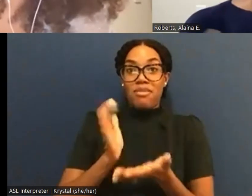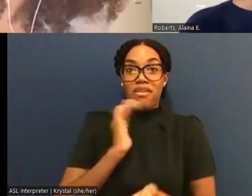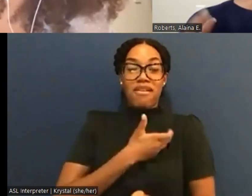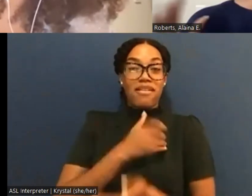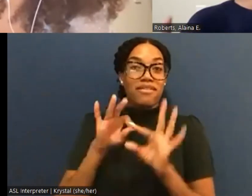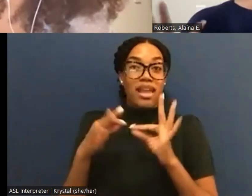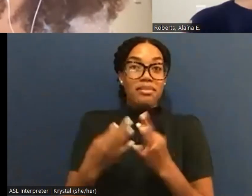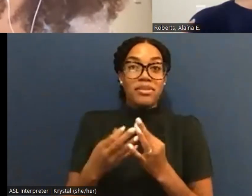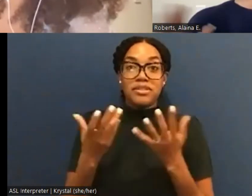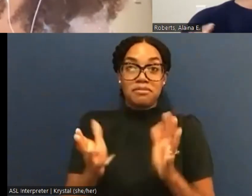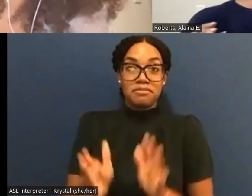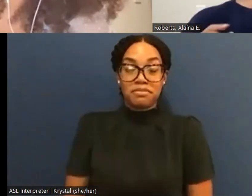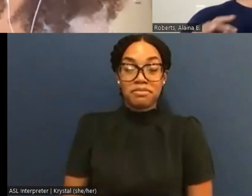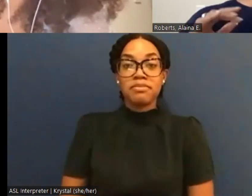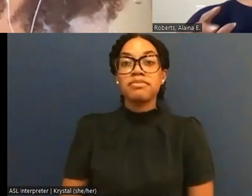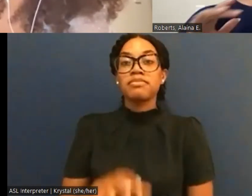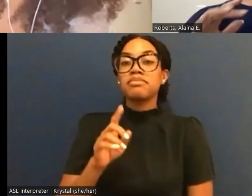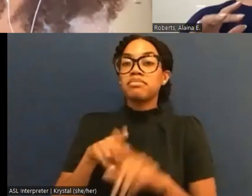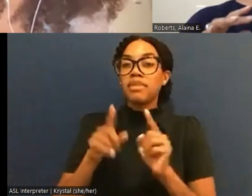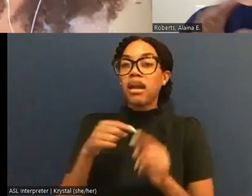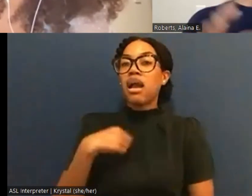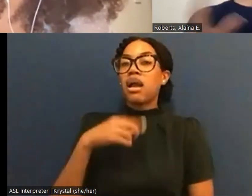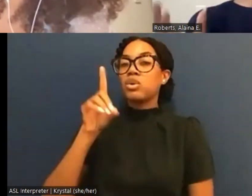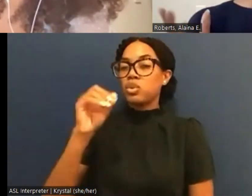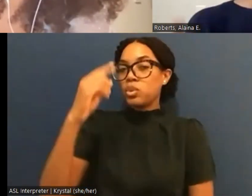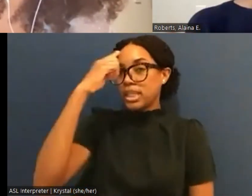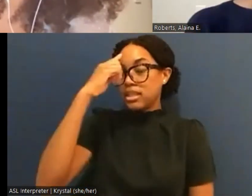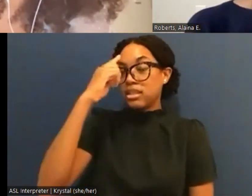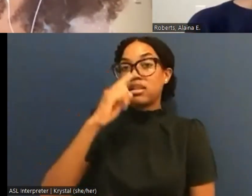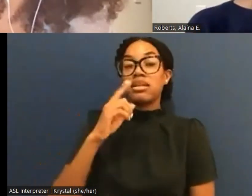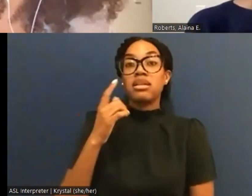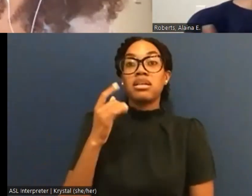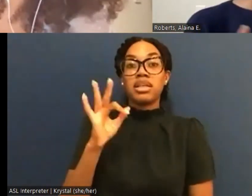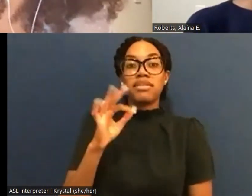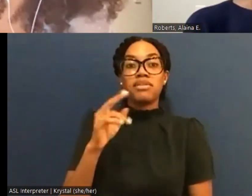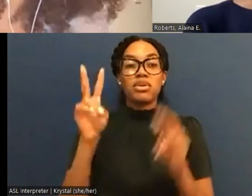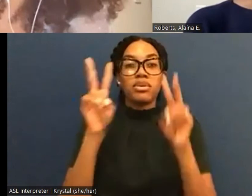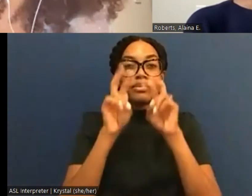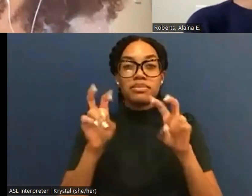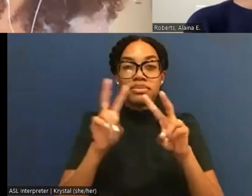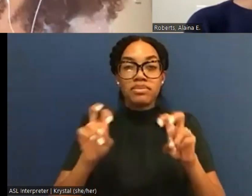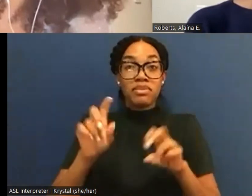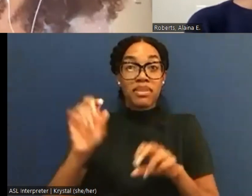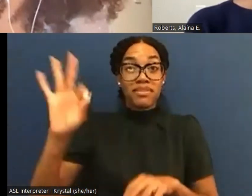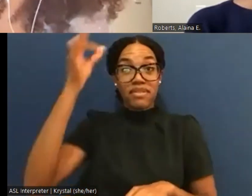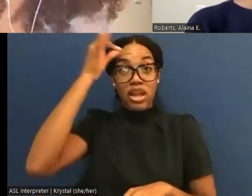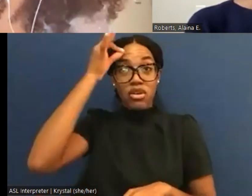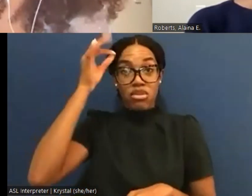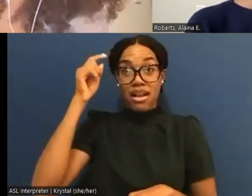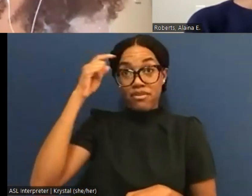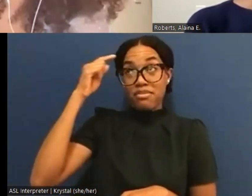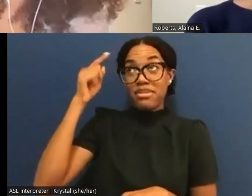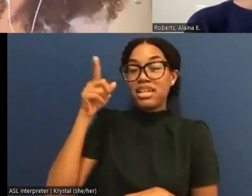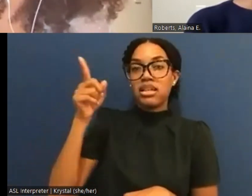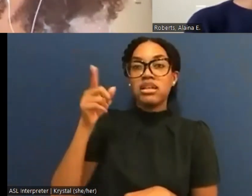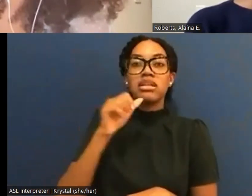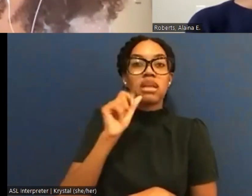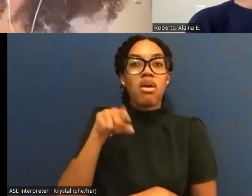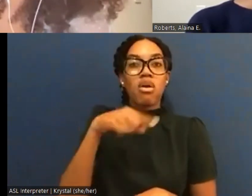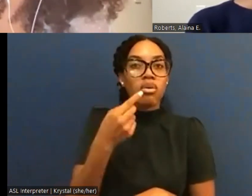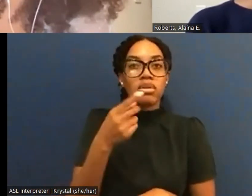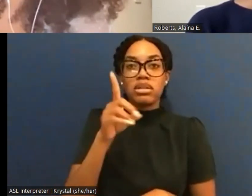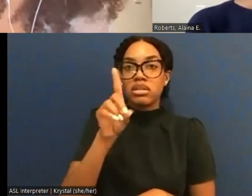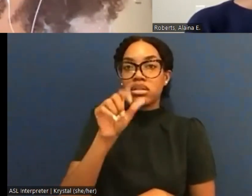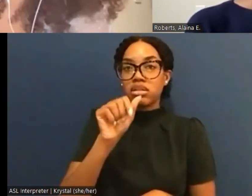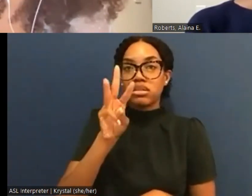But I do think that when you look at the different parts of the federal government, that are not just Henry Dawes, but are also the